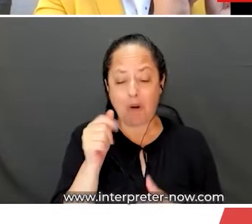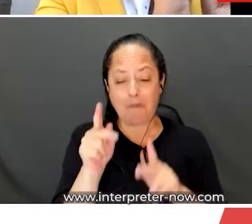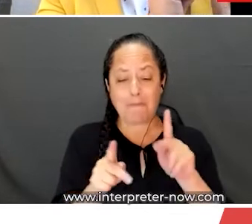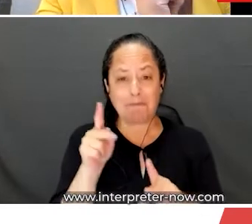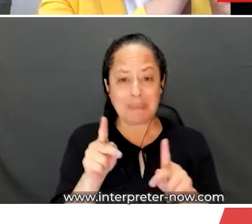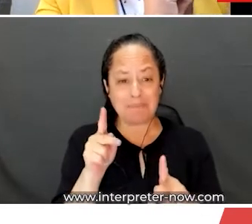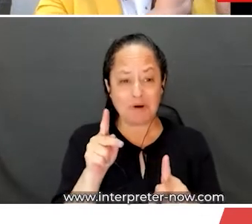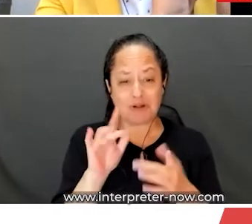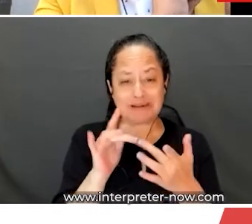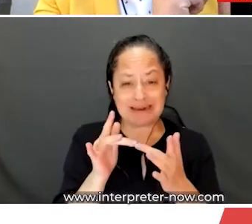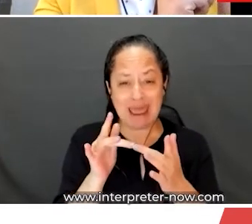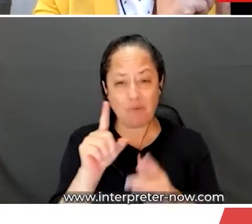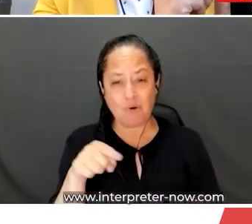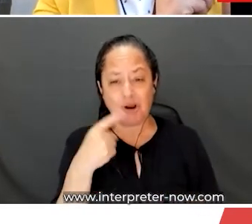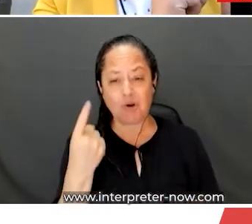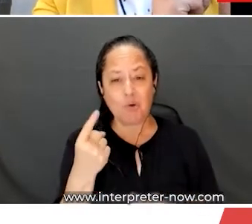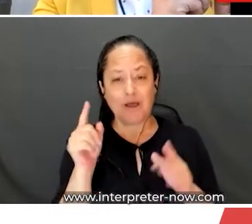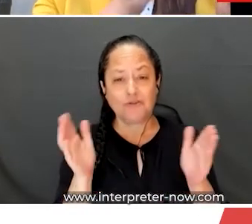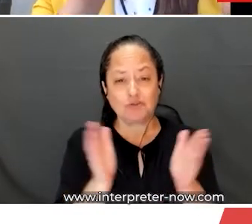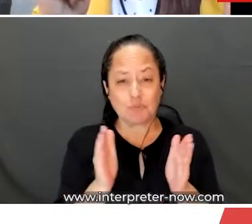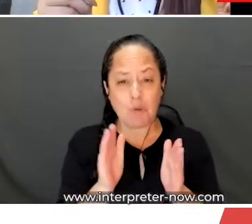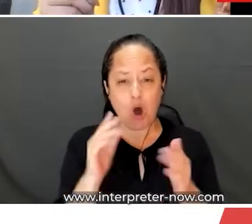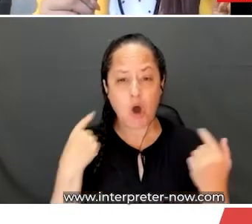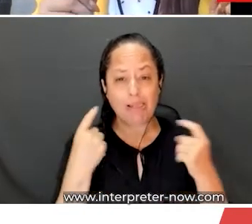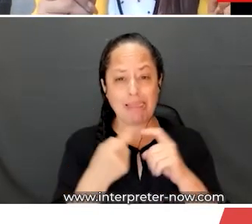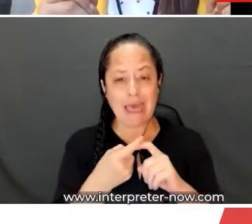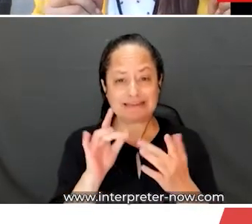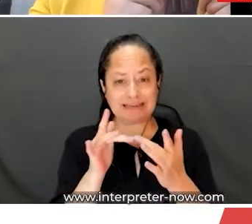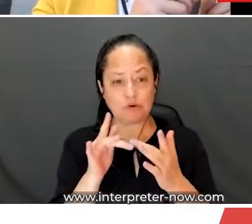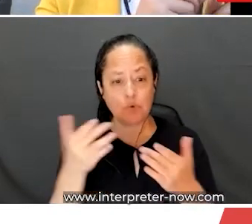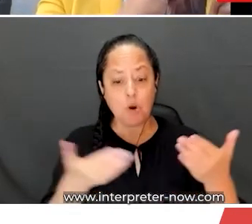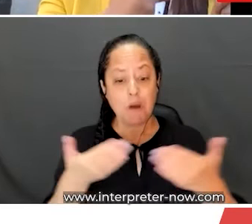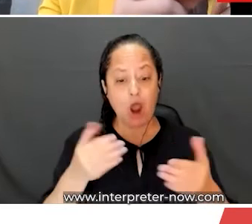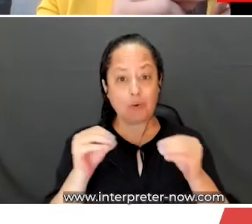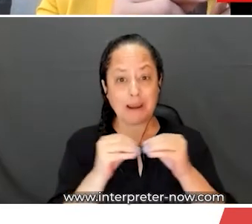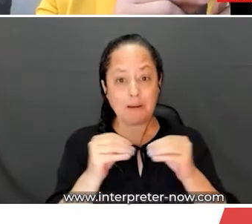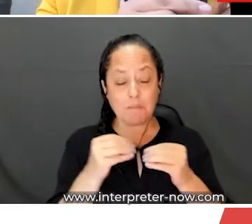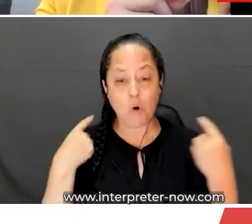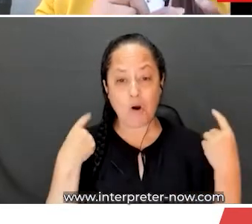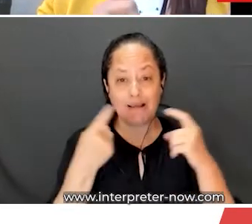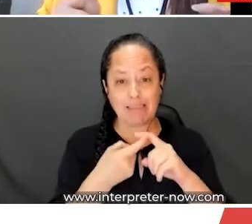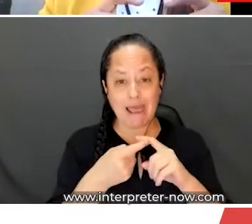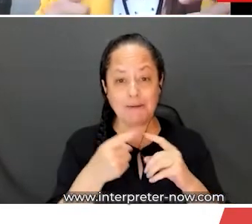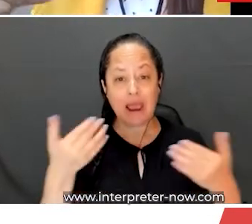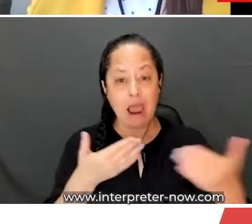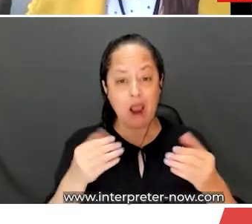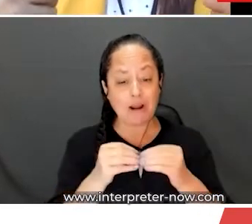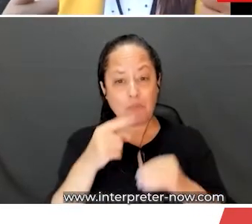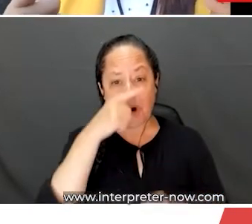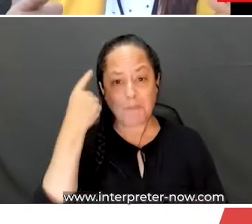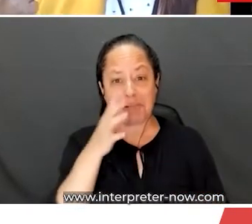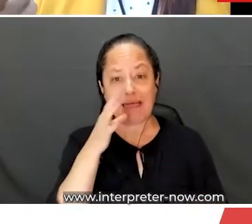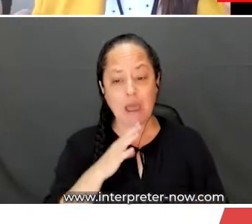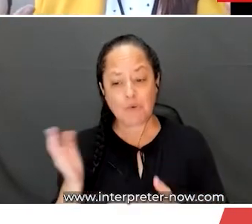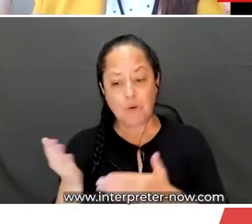their network, you're just going to have this small Latino network. But if you start hiring more Latinos, if you start hiring more Black women, then you're bringing along